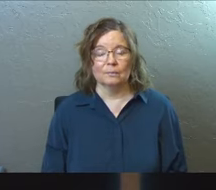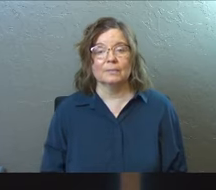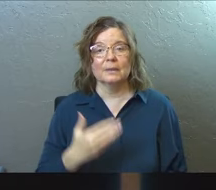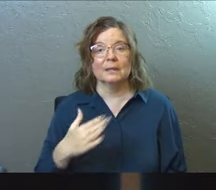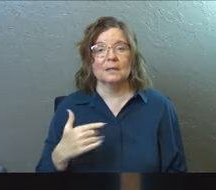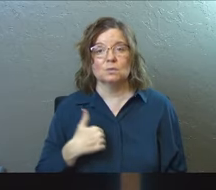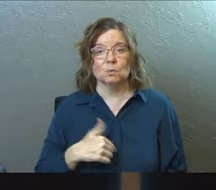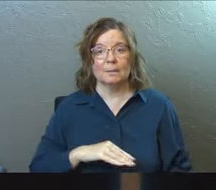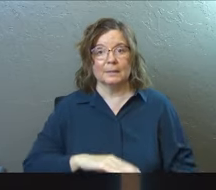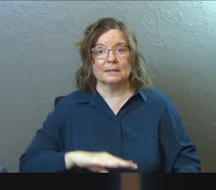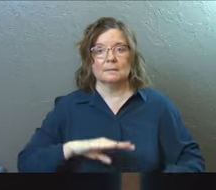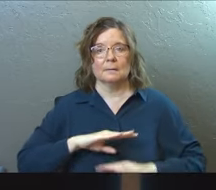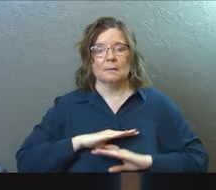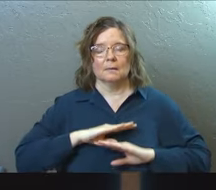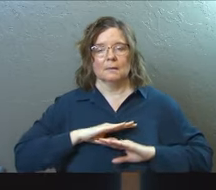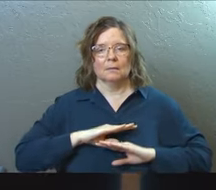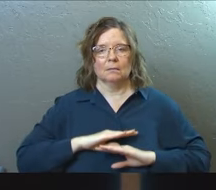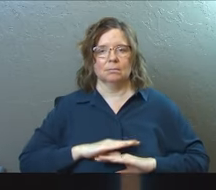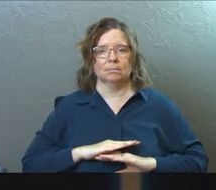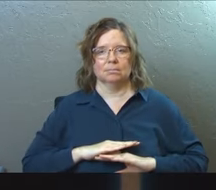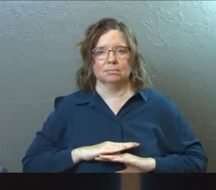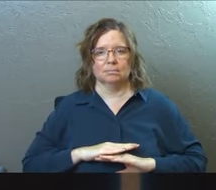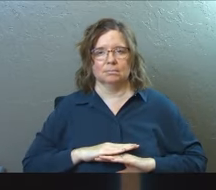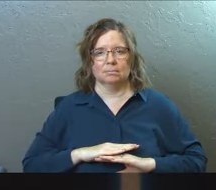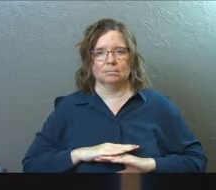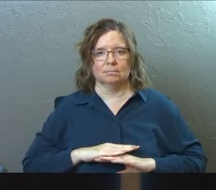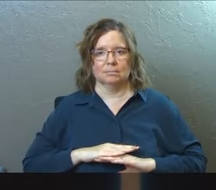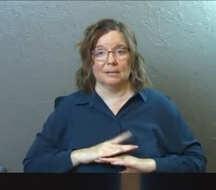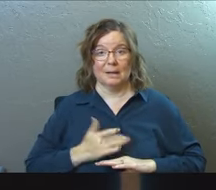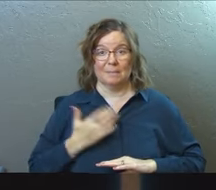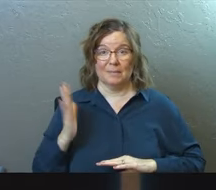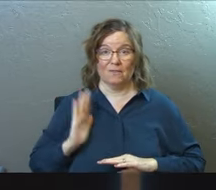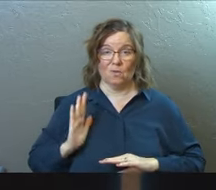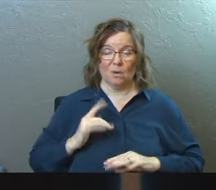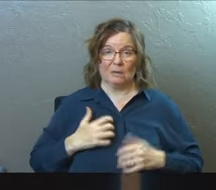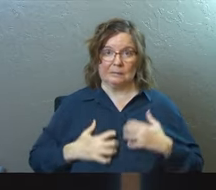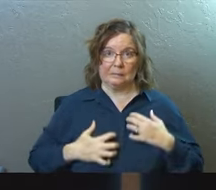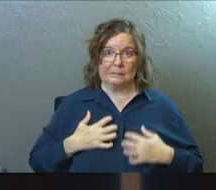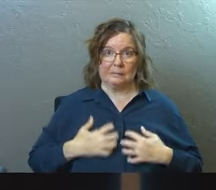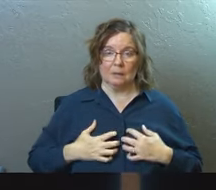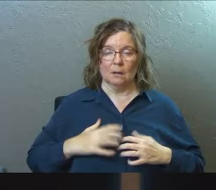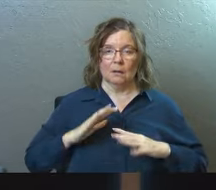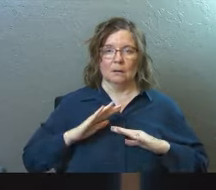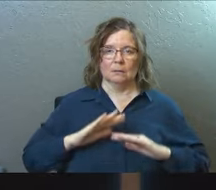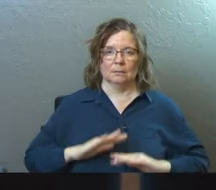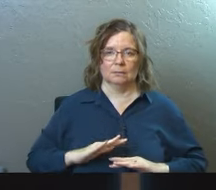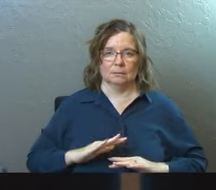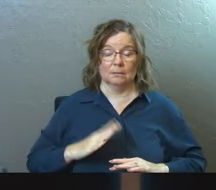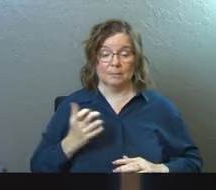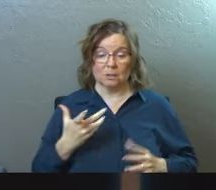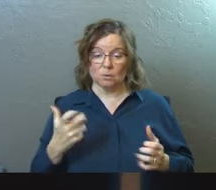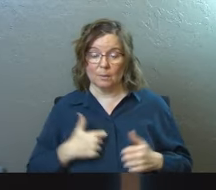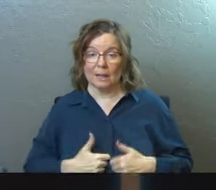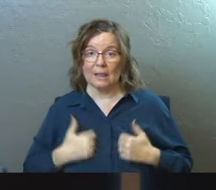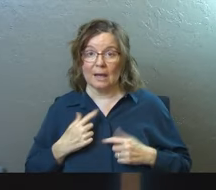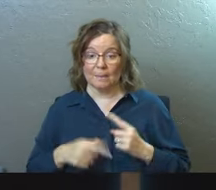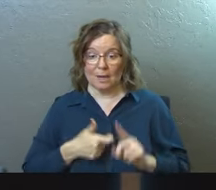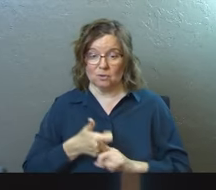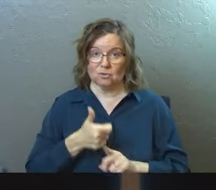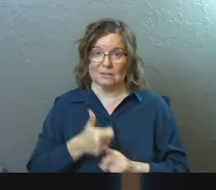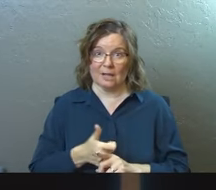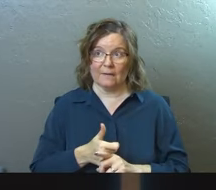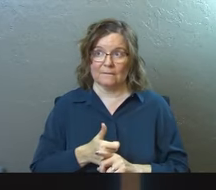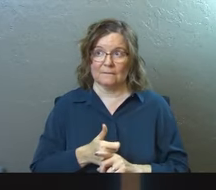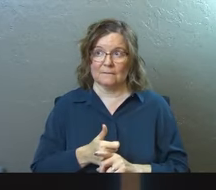Things will be settled in your heart and your life that have never been settled before because so much about your life has been about you